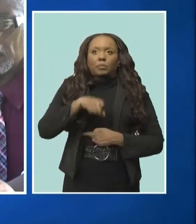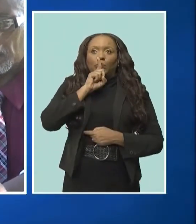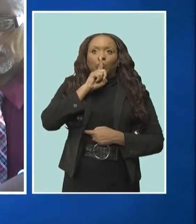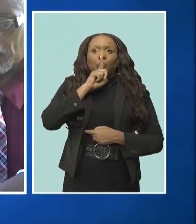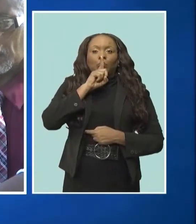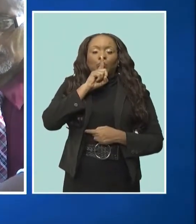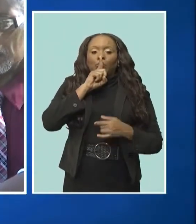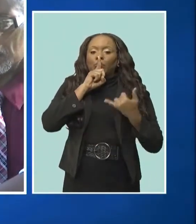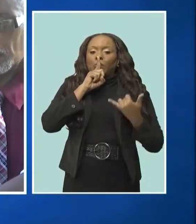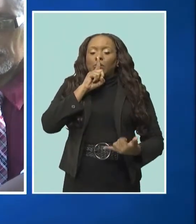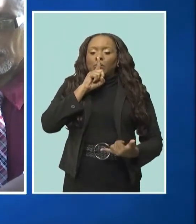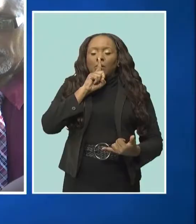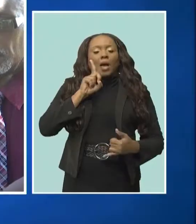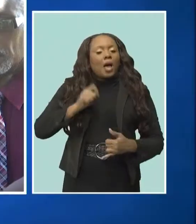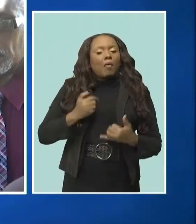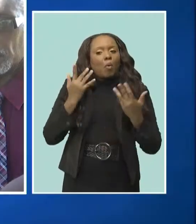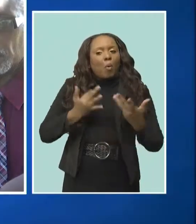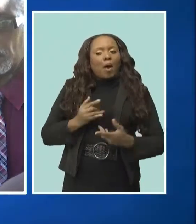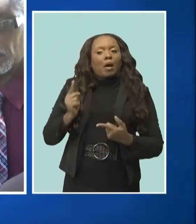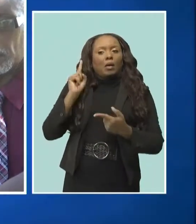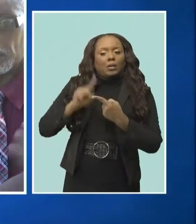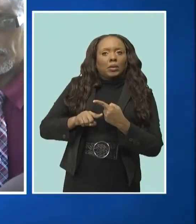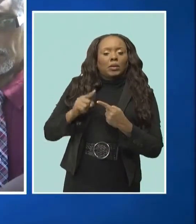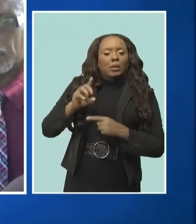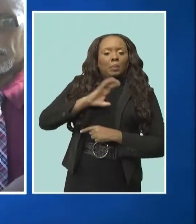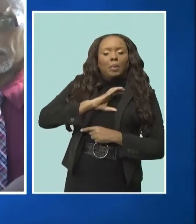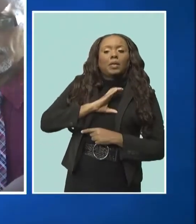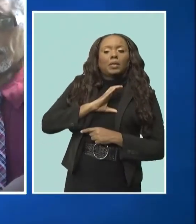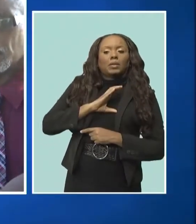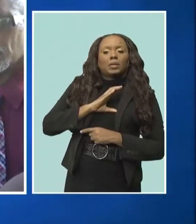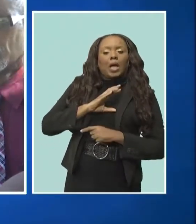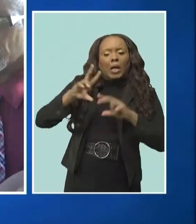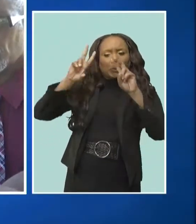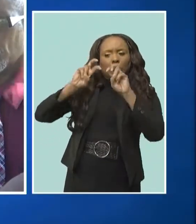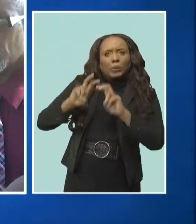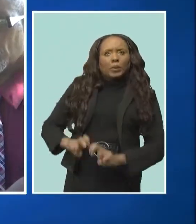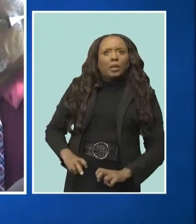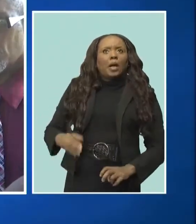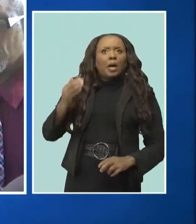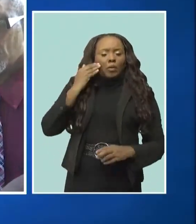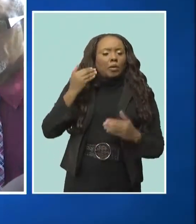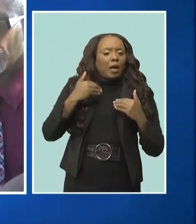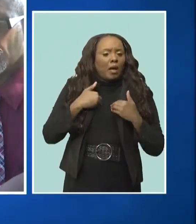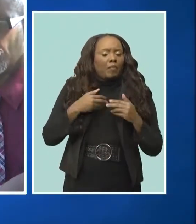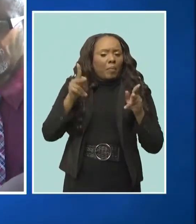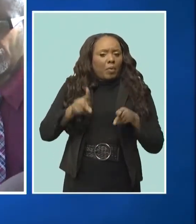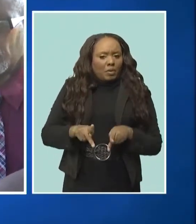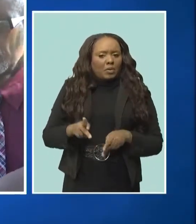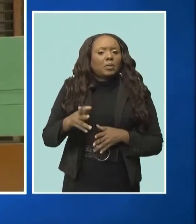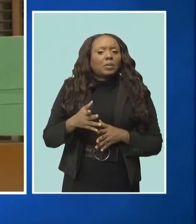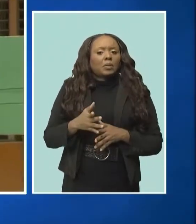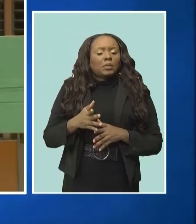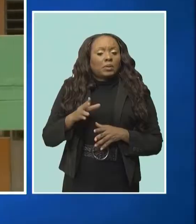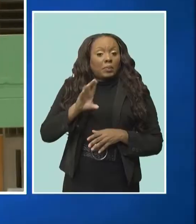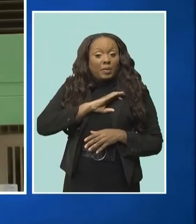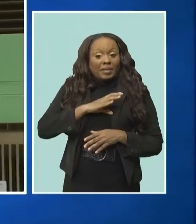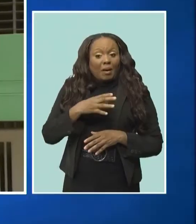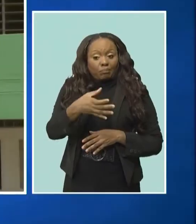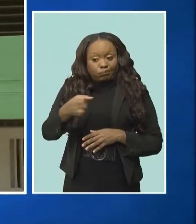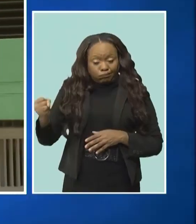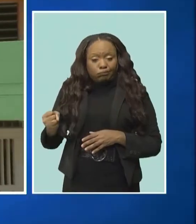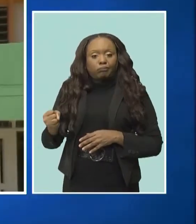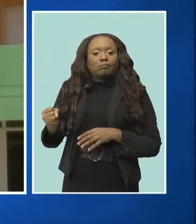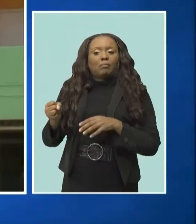course, due process has to happen. I do know that they have someone in custody. Ms. McConney was speaking to members of the media after